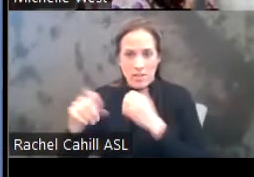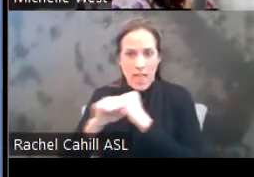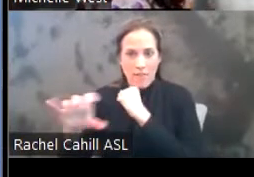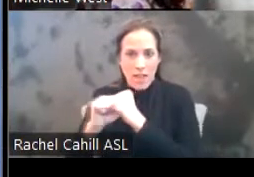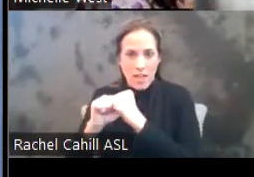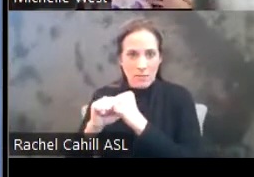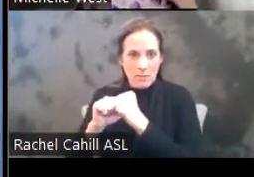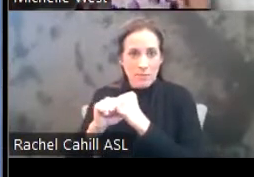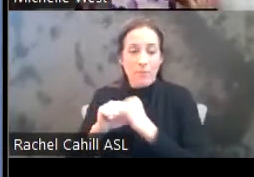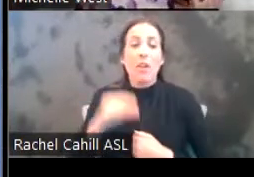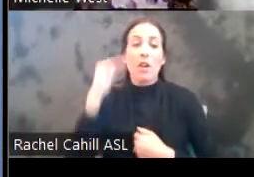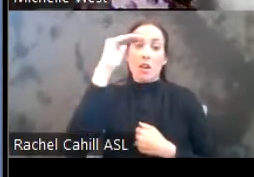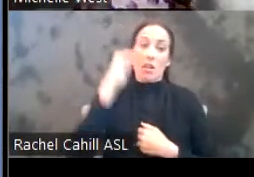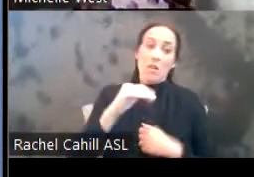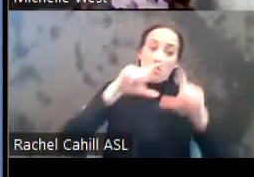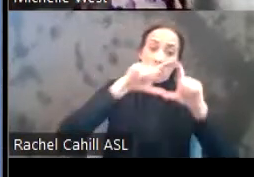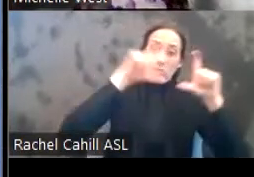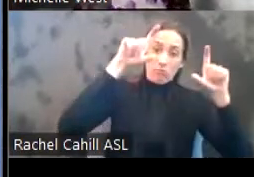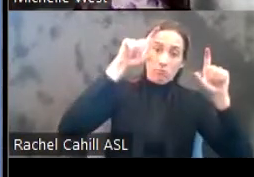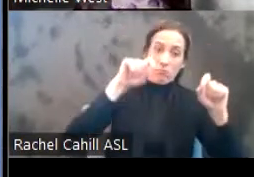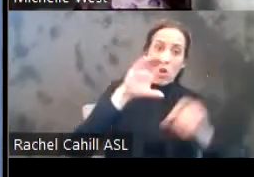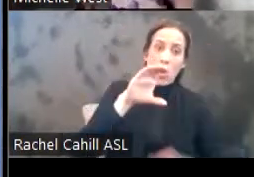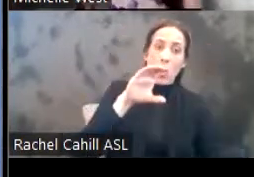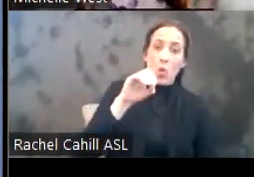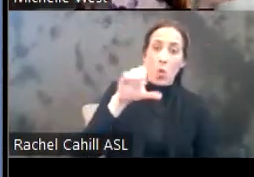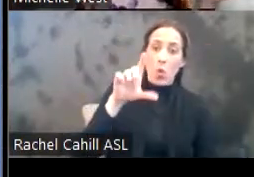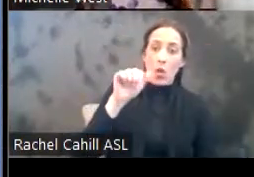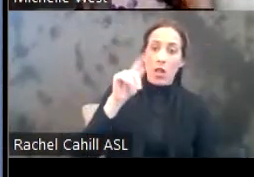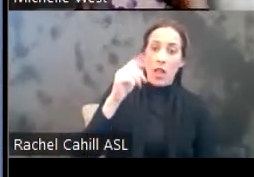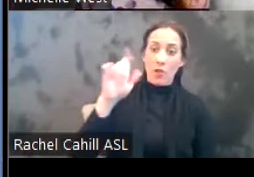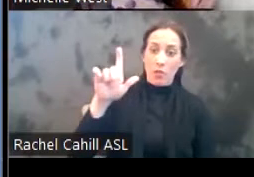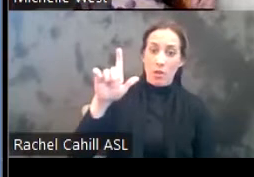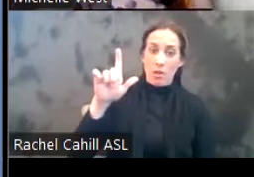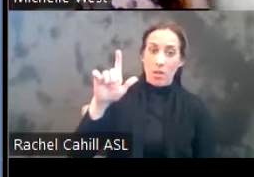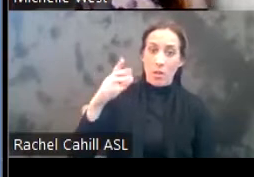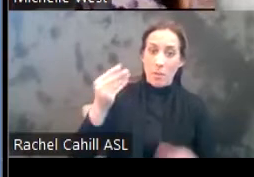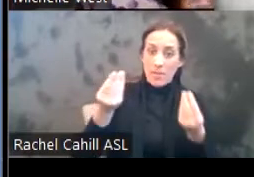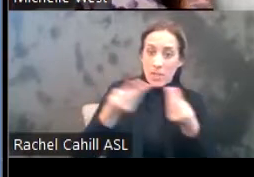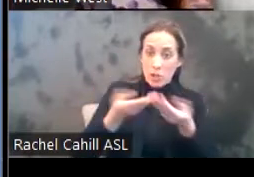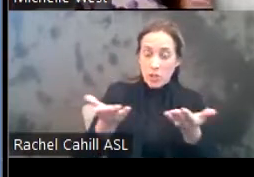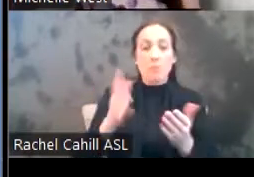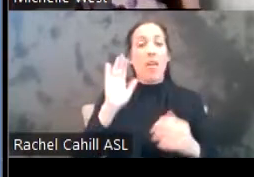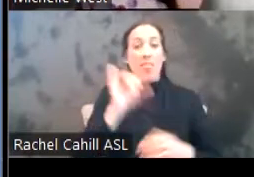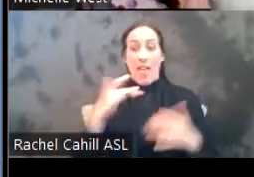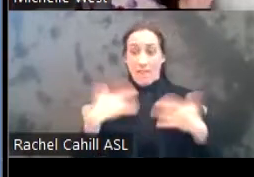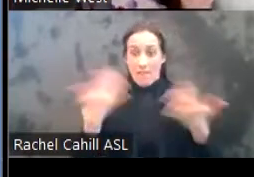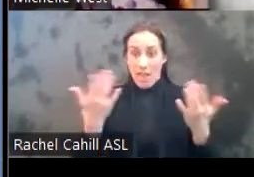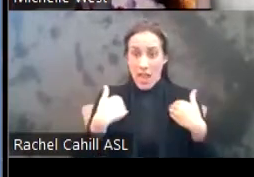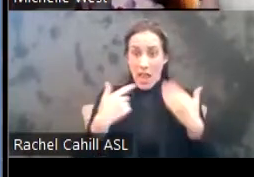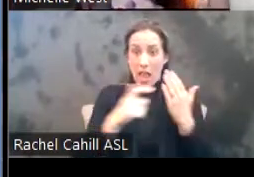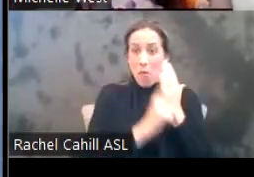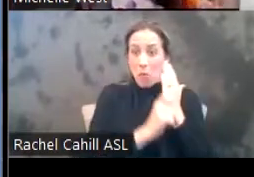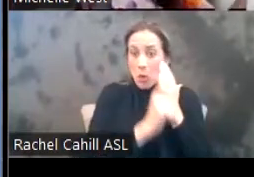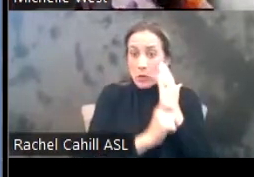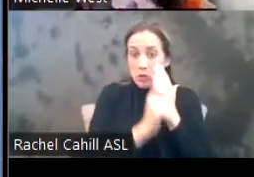then you can also have collateral materials at that event. They're going to need something, a flyer or a brochure, something that they